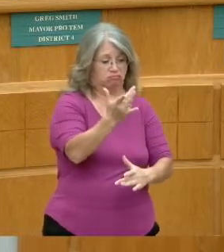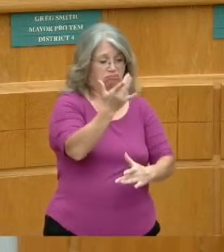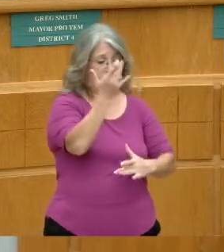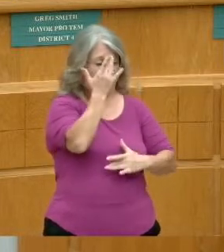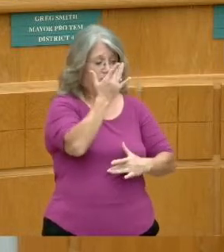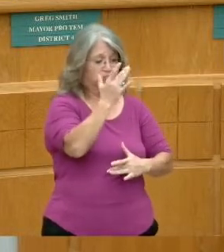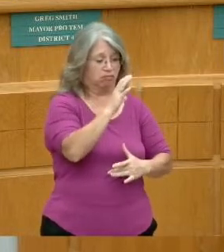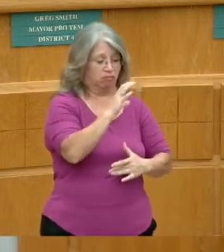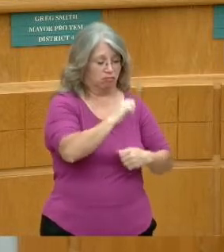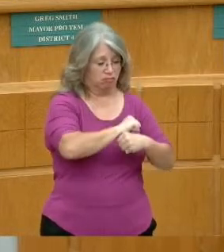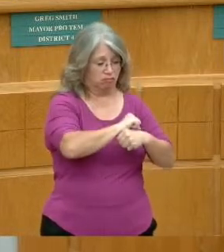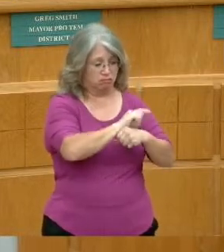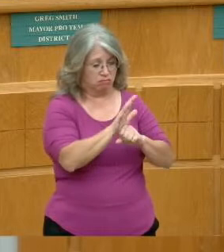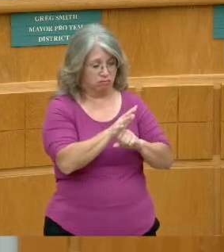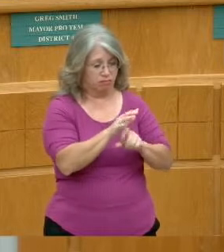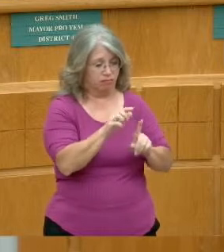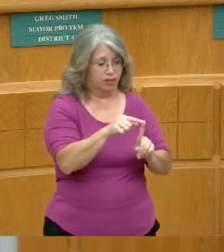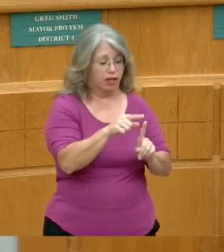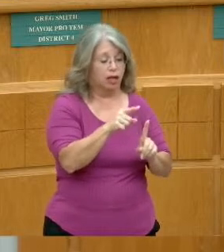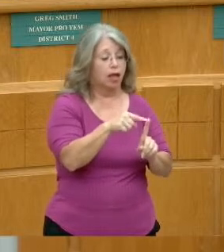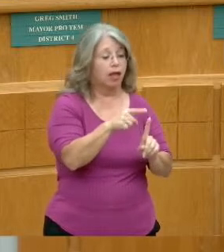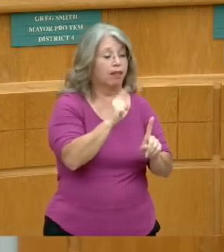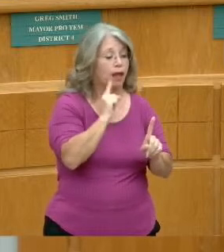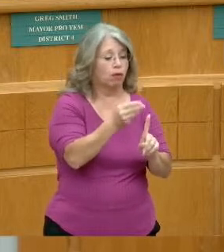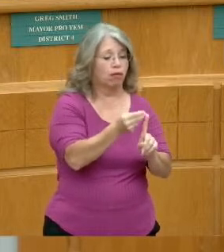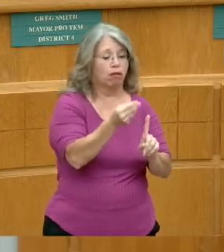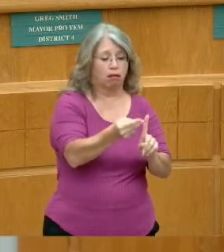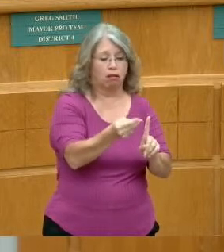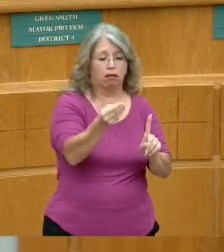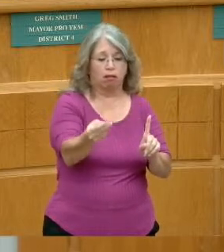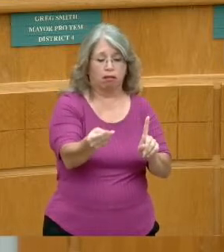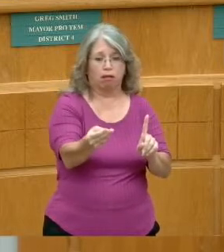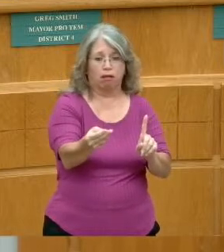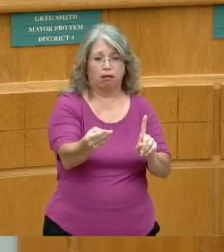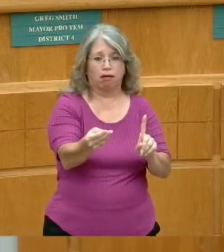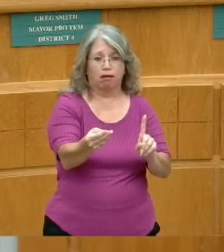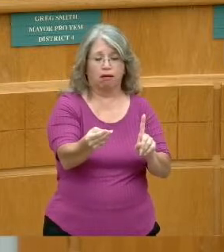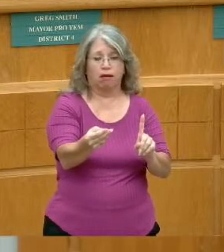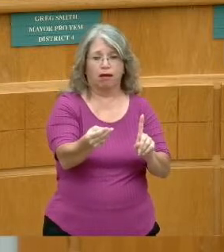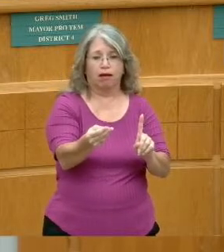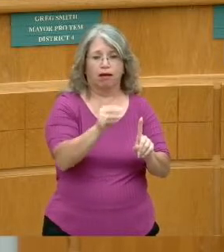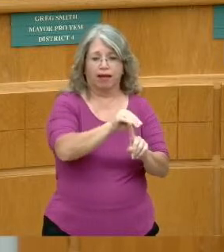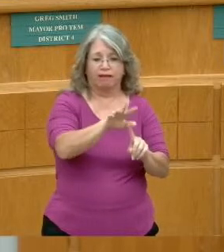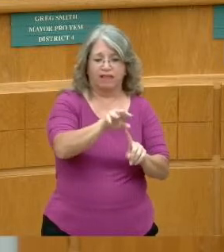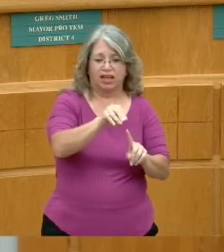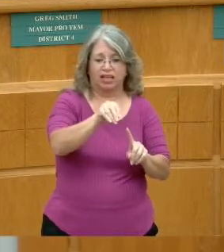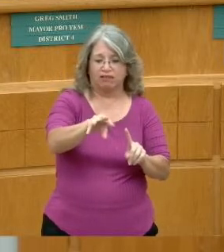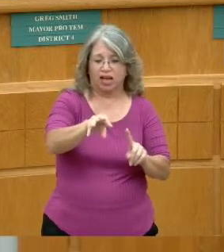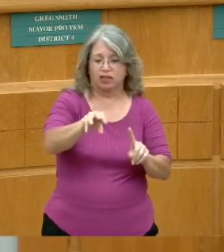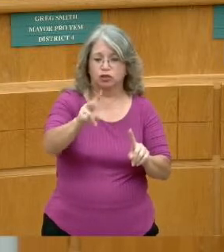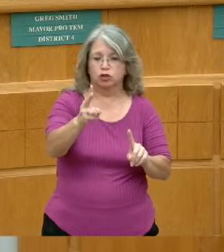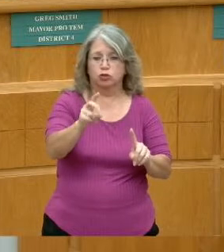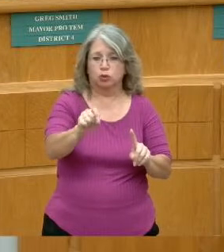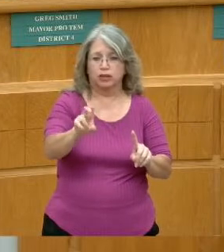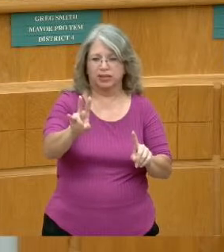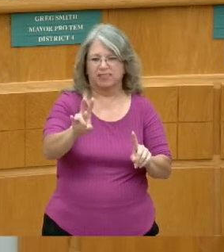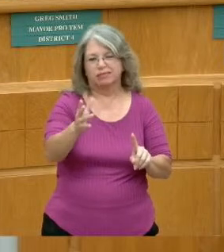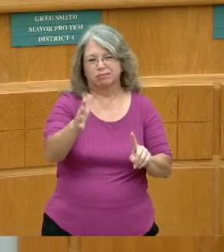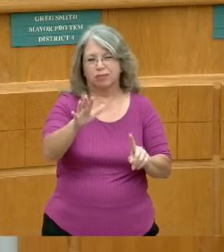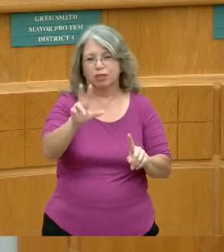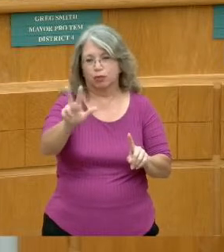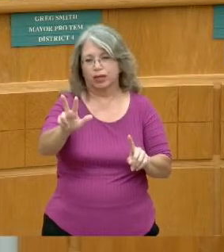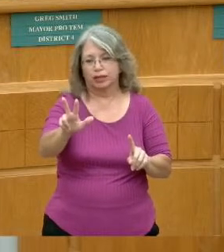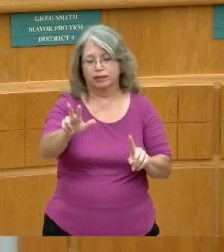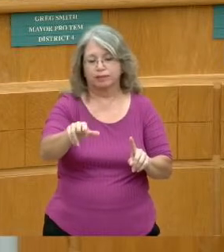start with one person infected. After 1 week, they're predicted to infect approximately 3 additional people. And then those 3